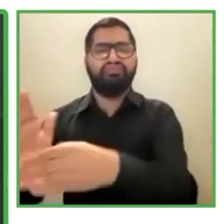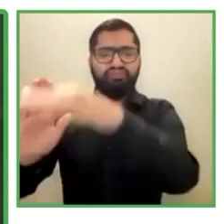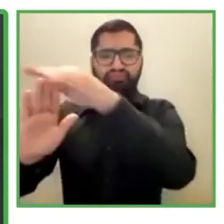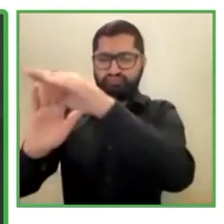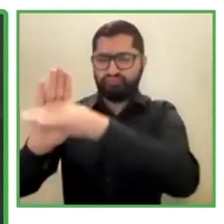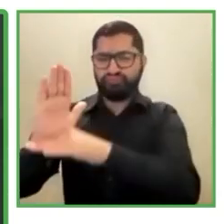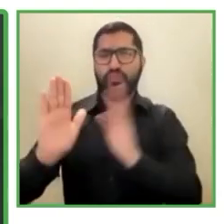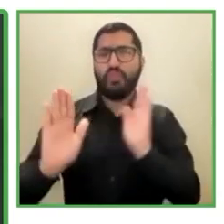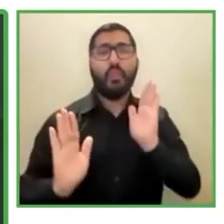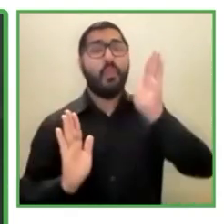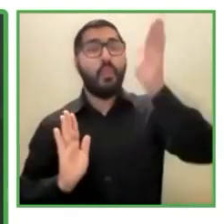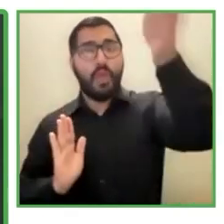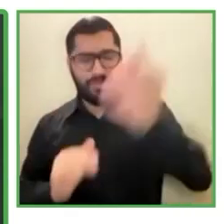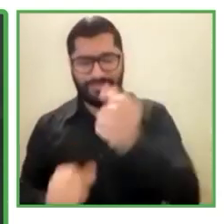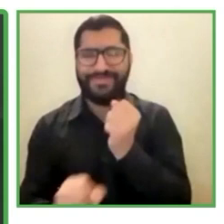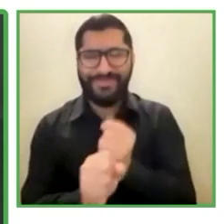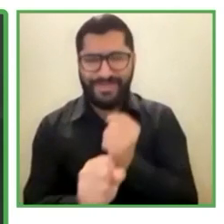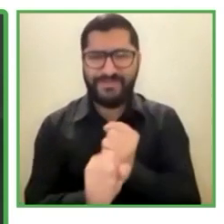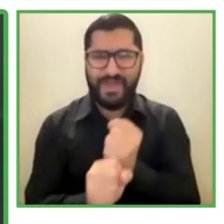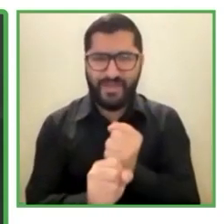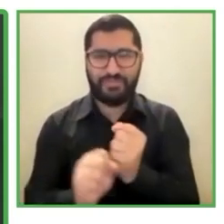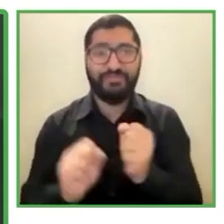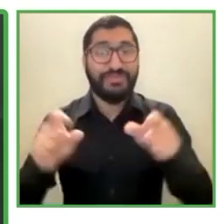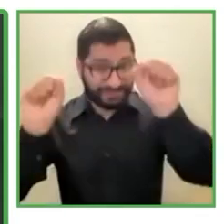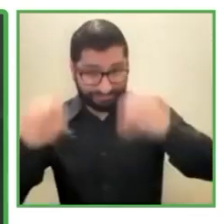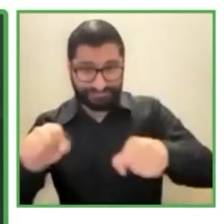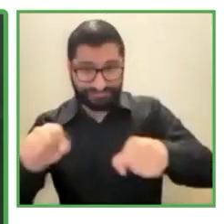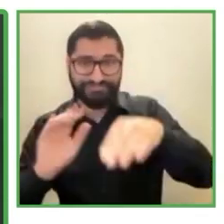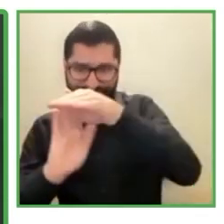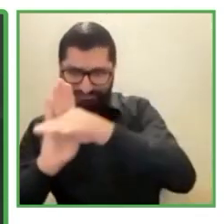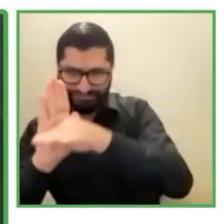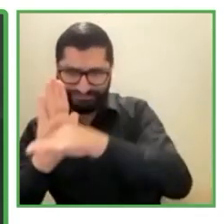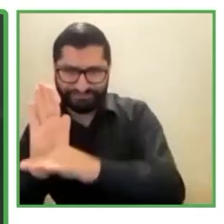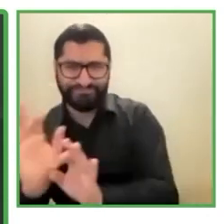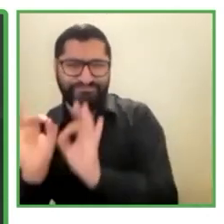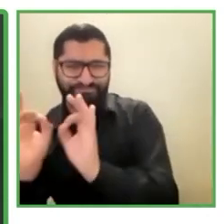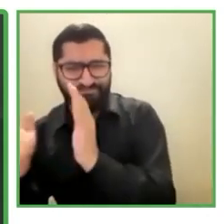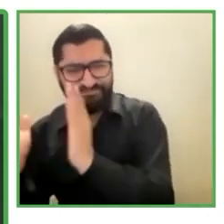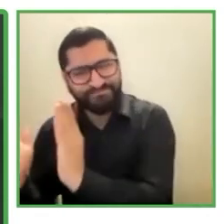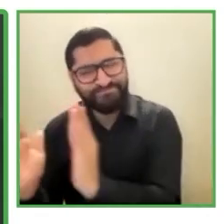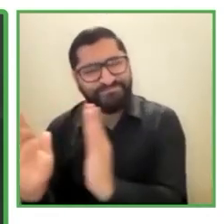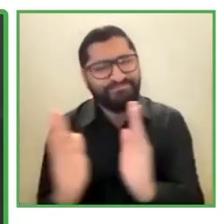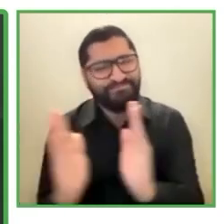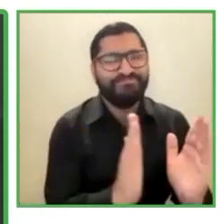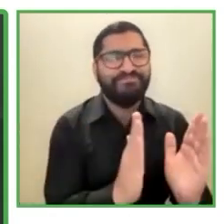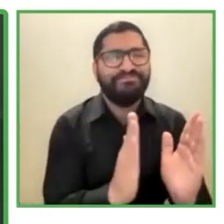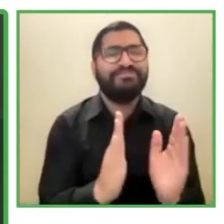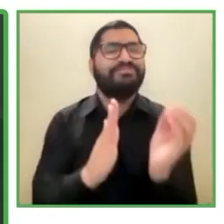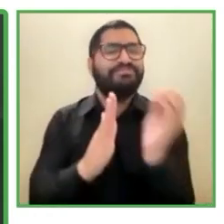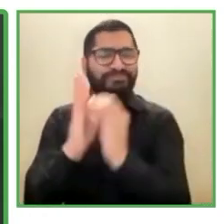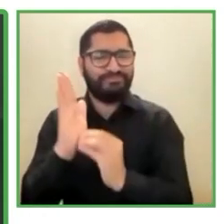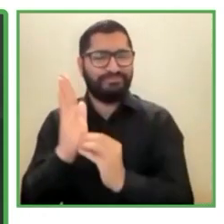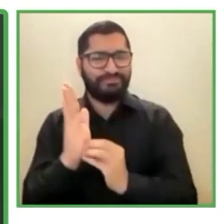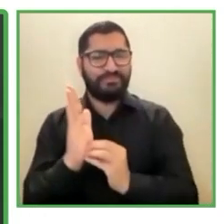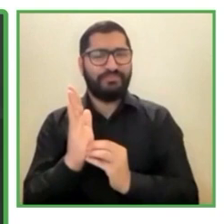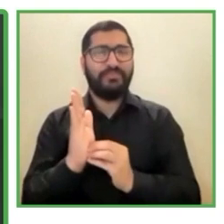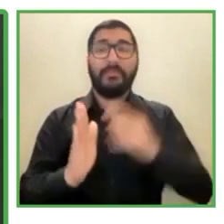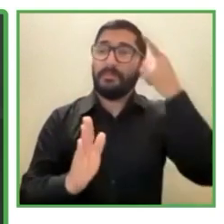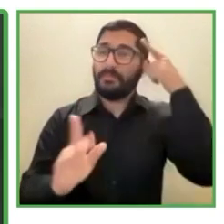This declaration that gathers, that collects the willingness and the